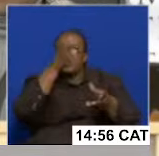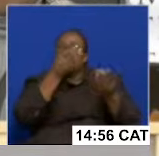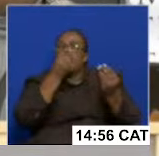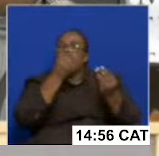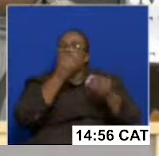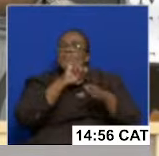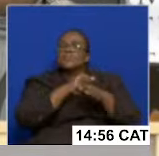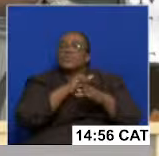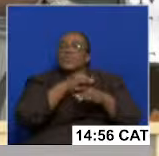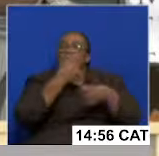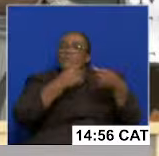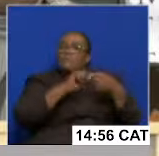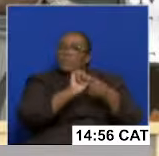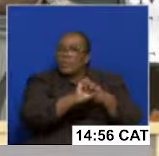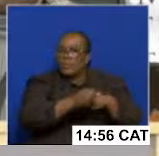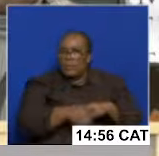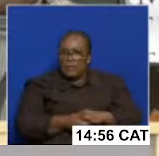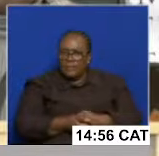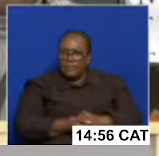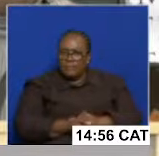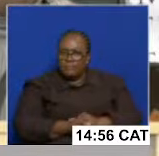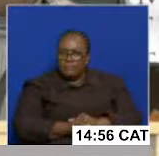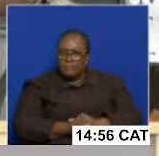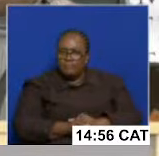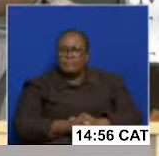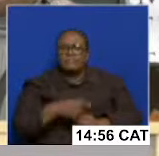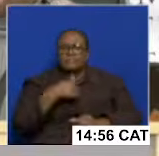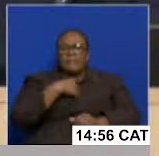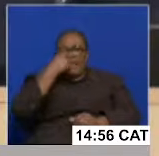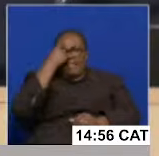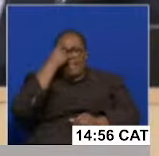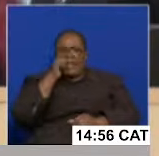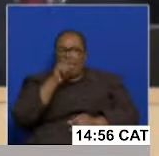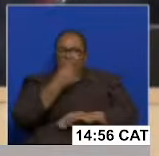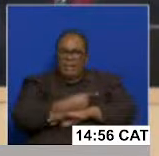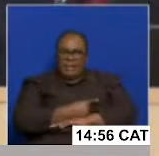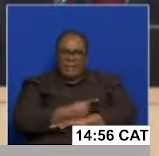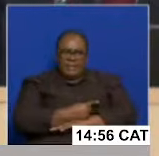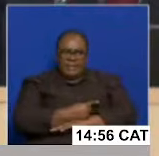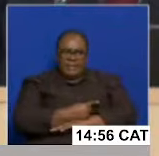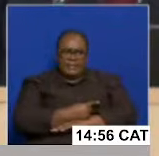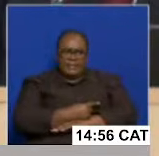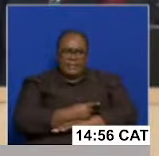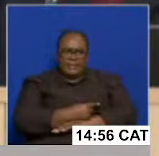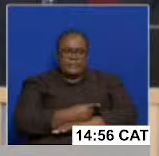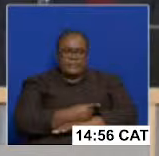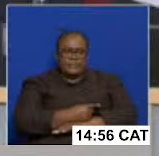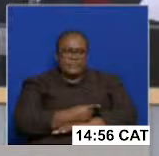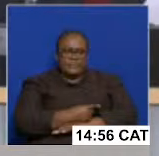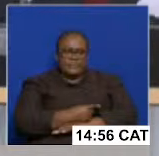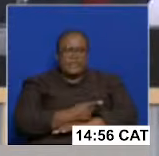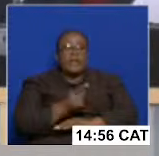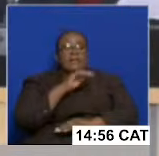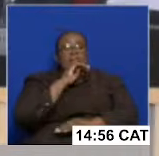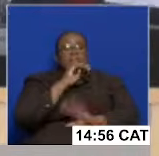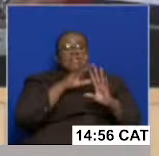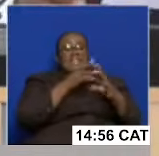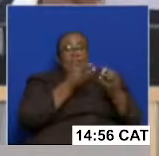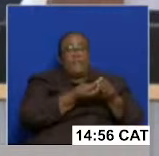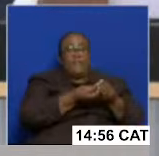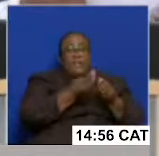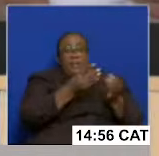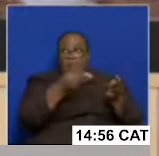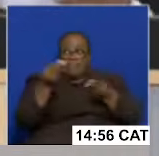Okay, I think on the day, they didn't hand everything to Mr. Simon. They